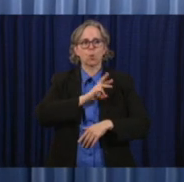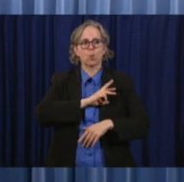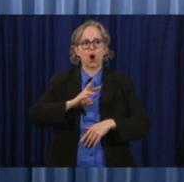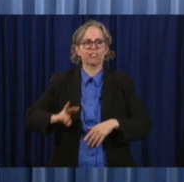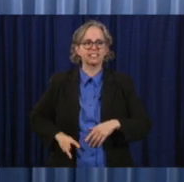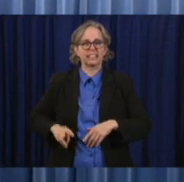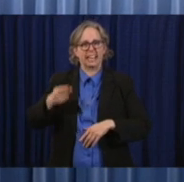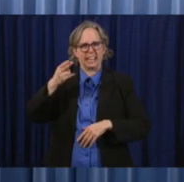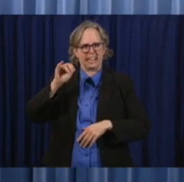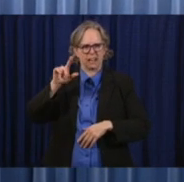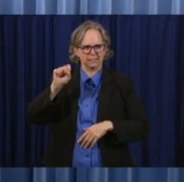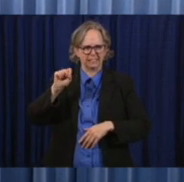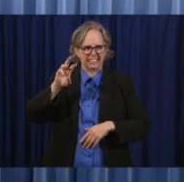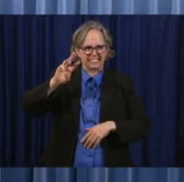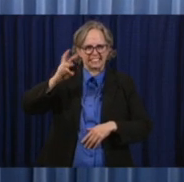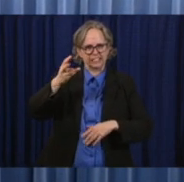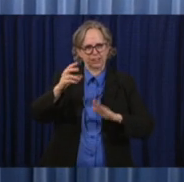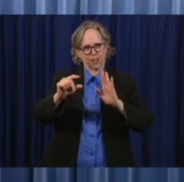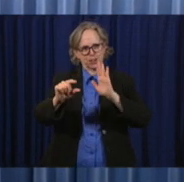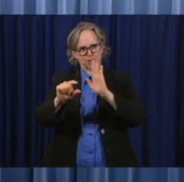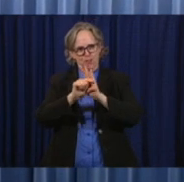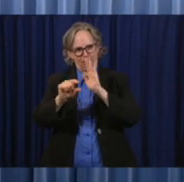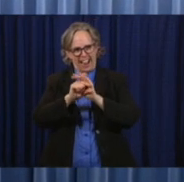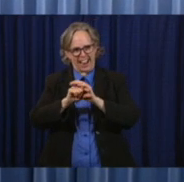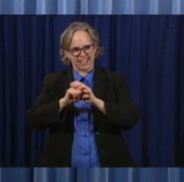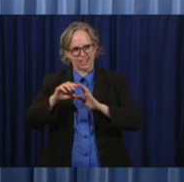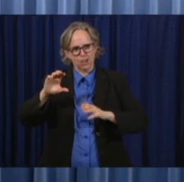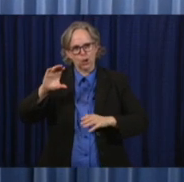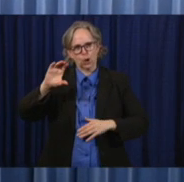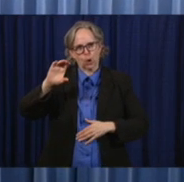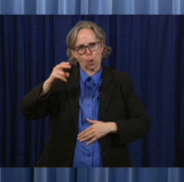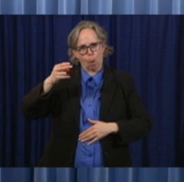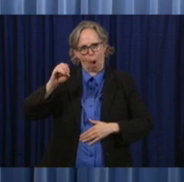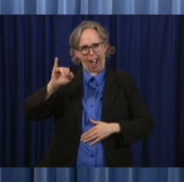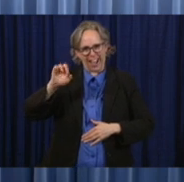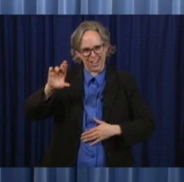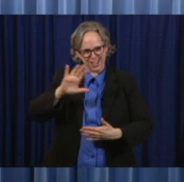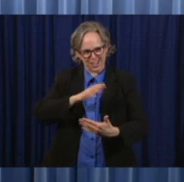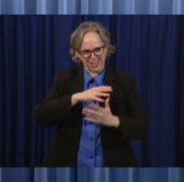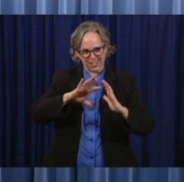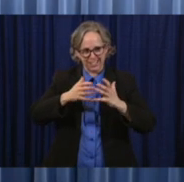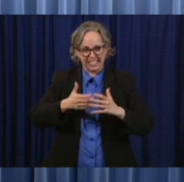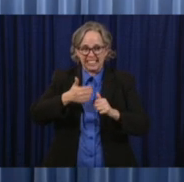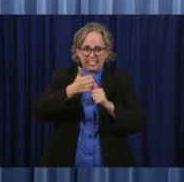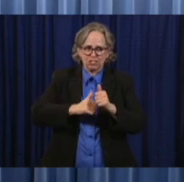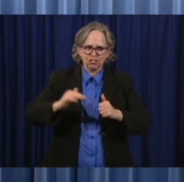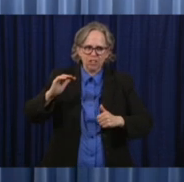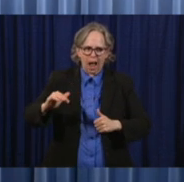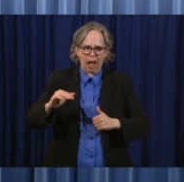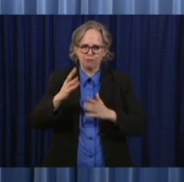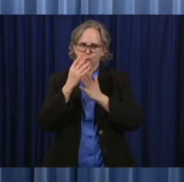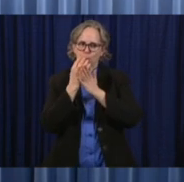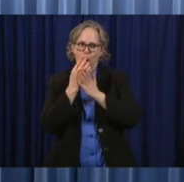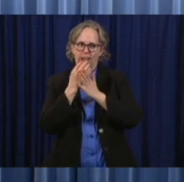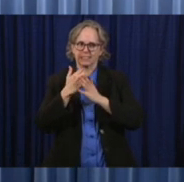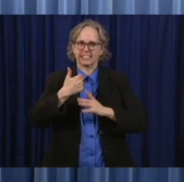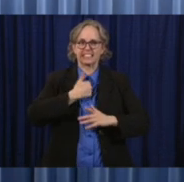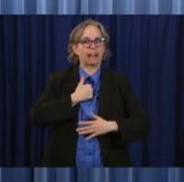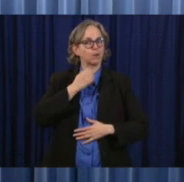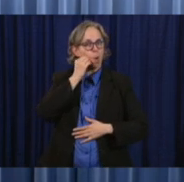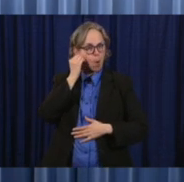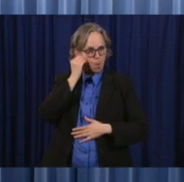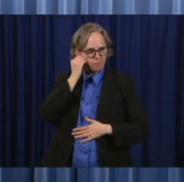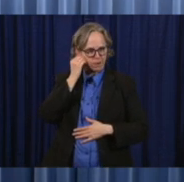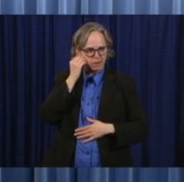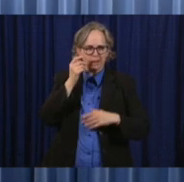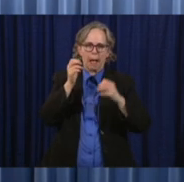The director had each of the children record themselves singing at home and then put it all together. So we're going to end today with